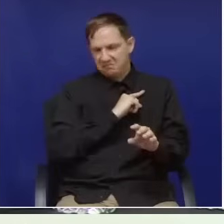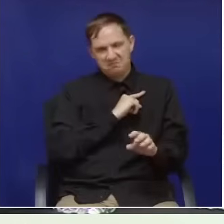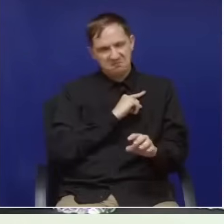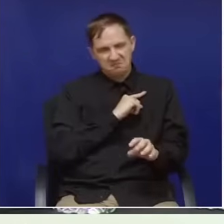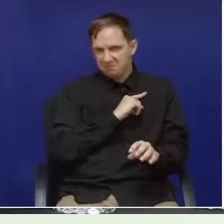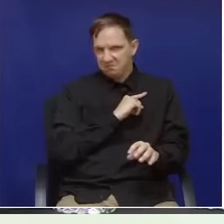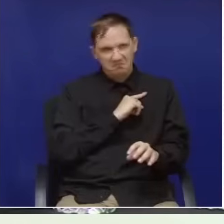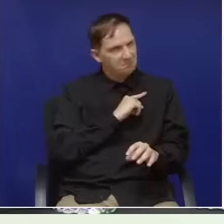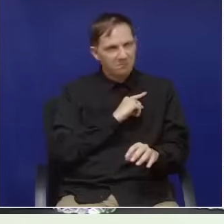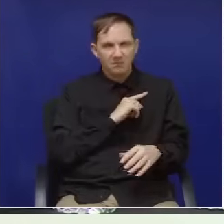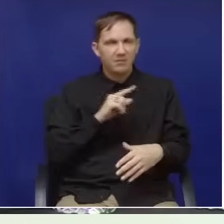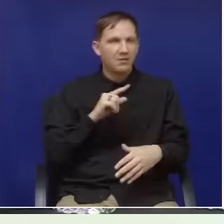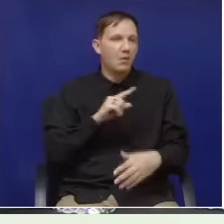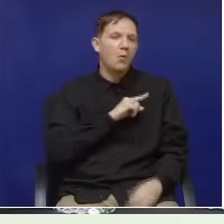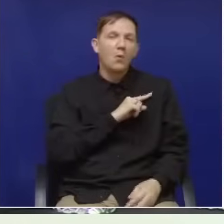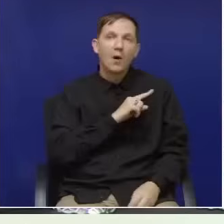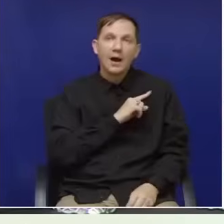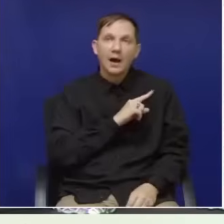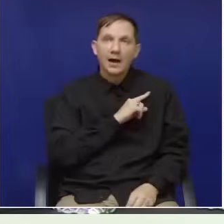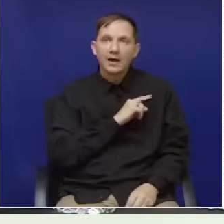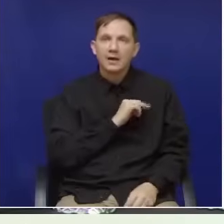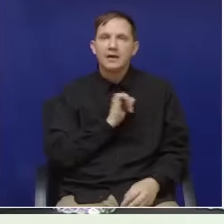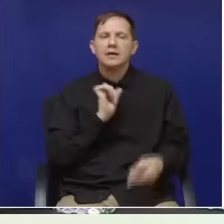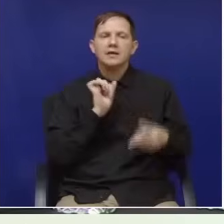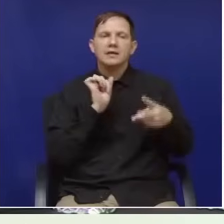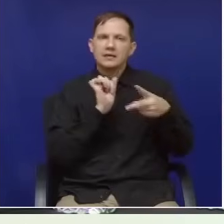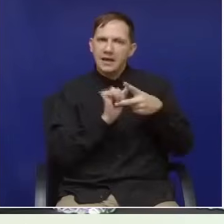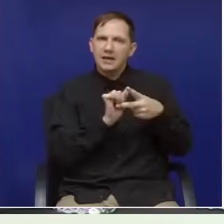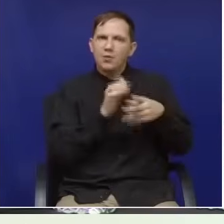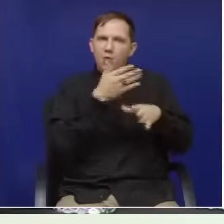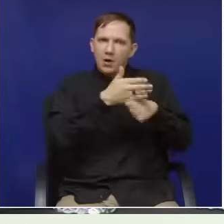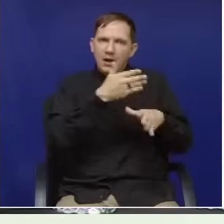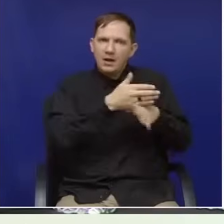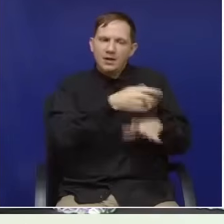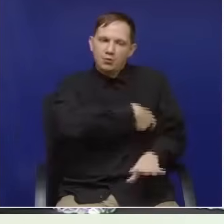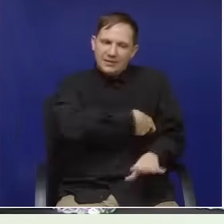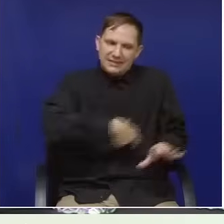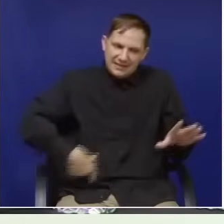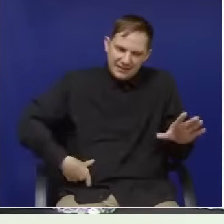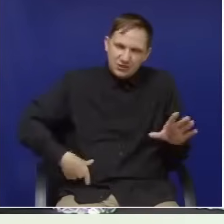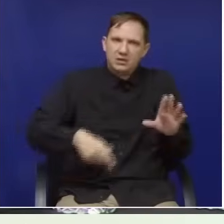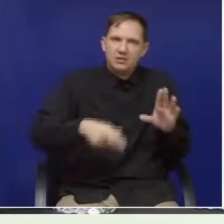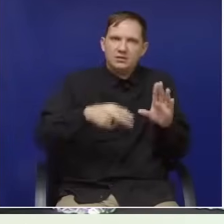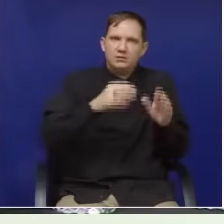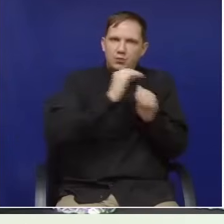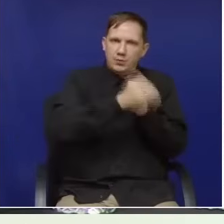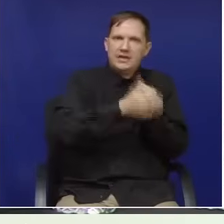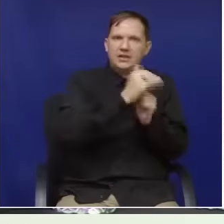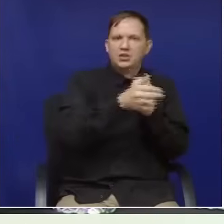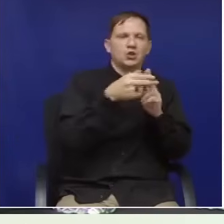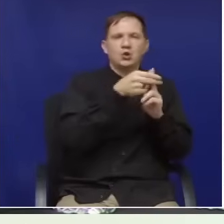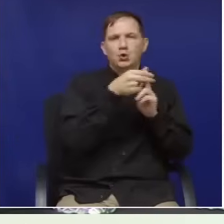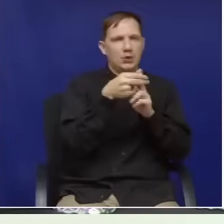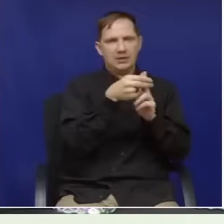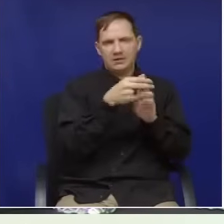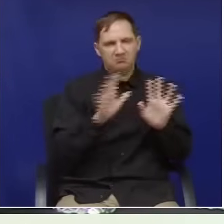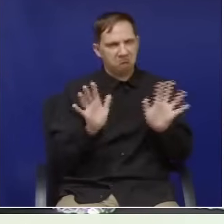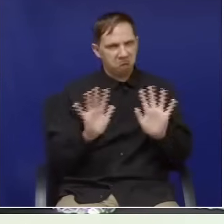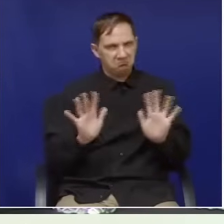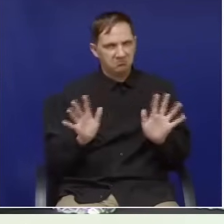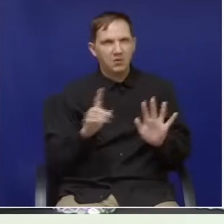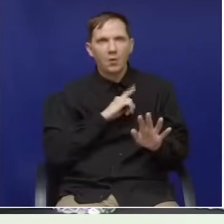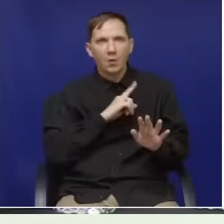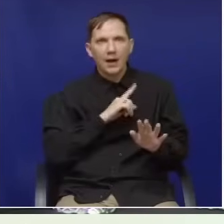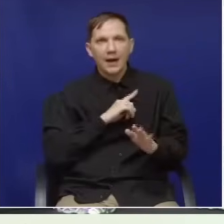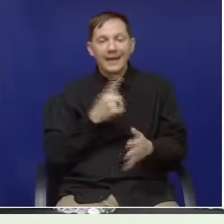it is not because they belong to the Presidential Protection Unit. It is because of